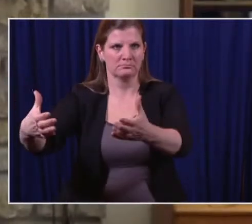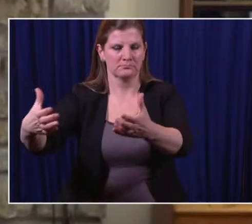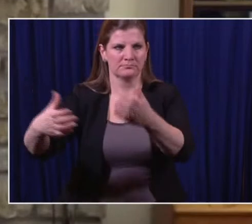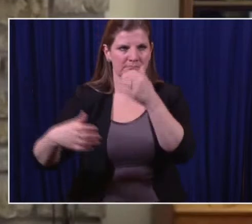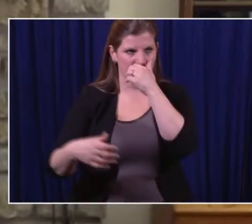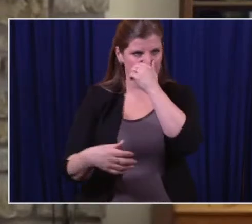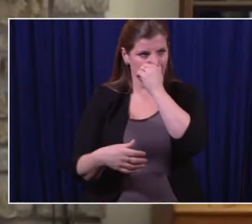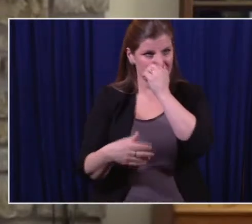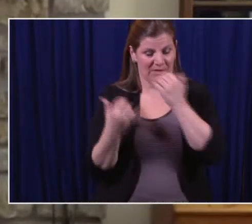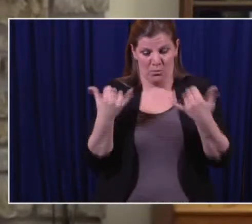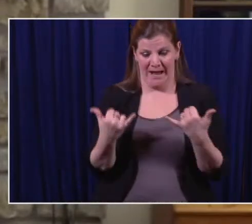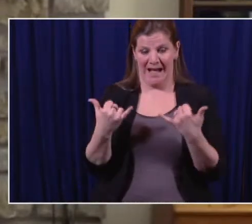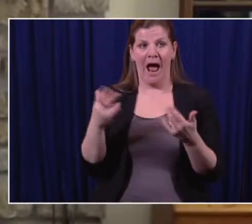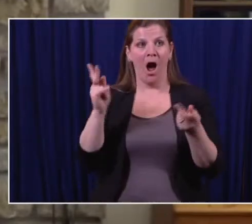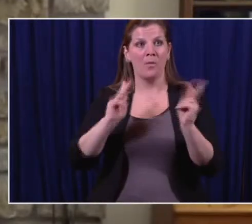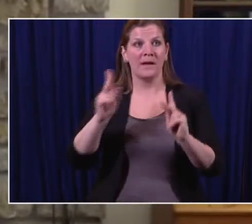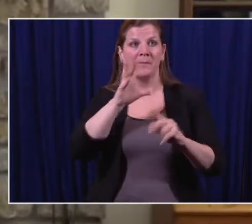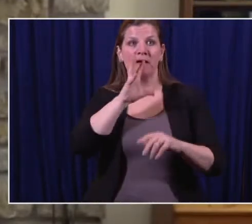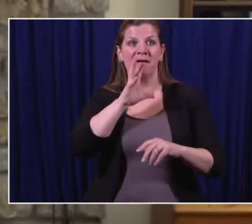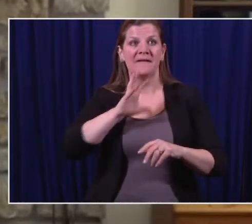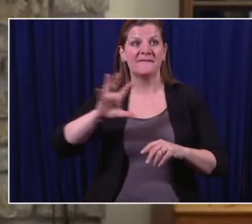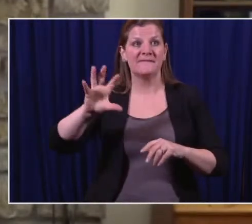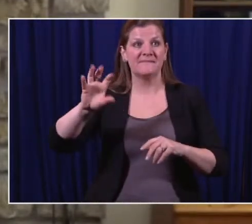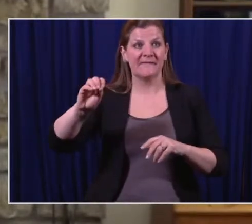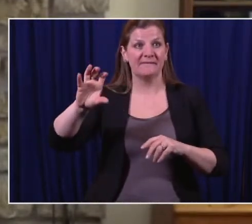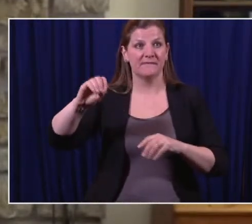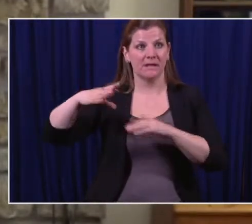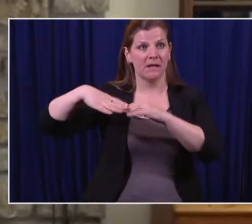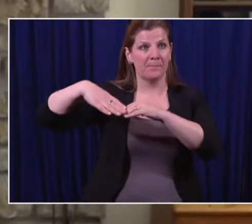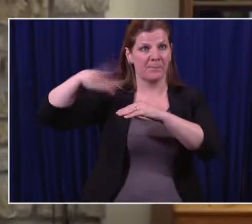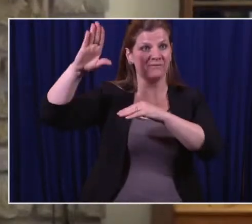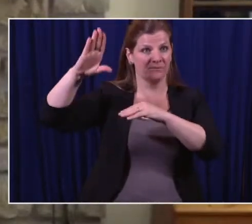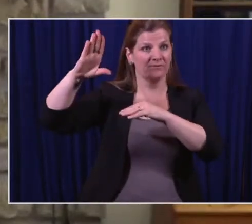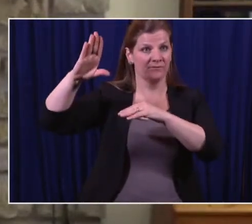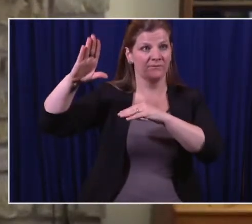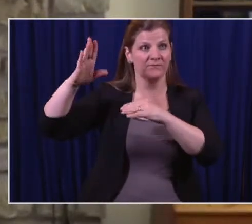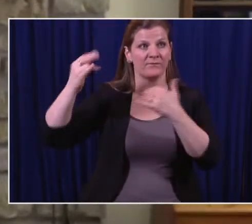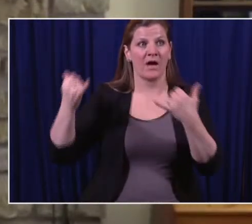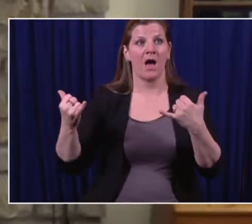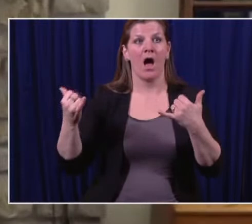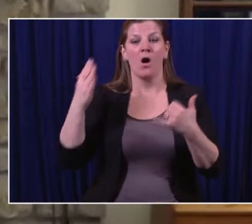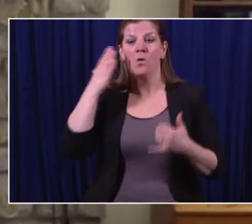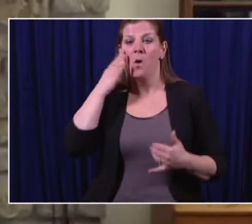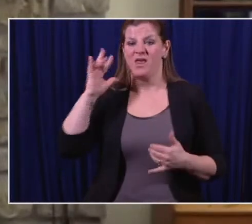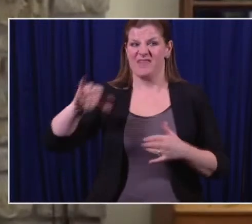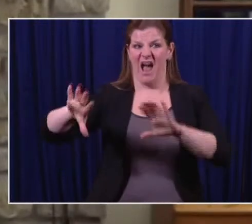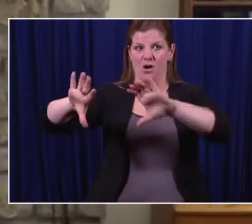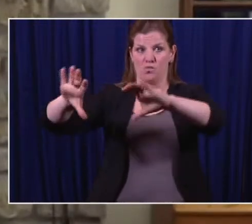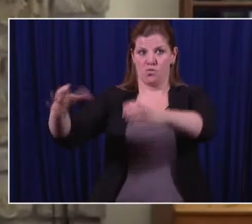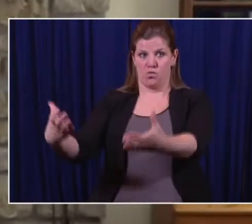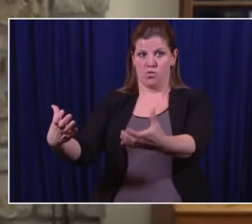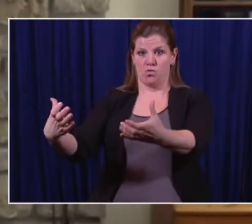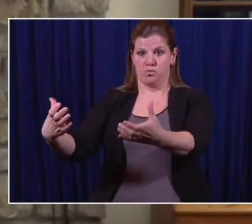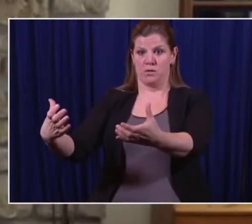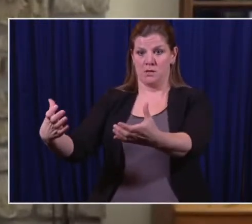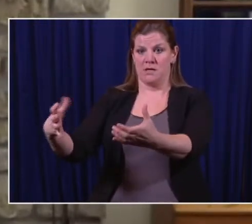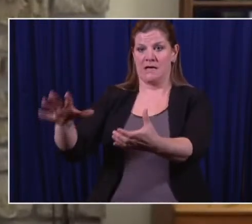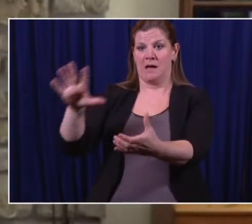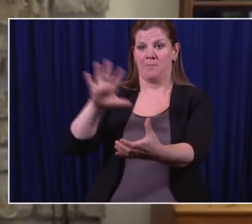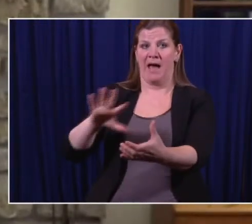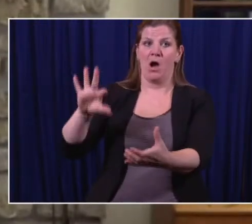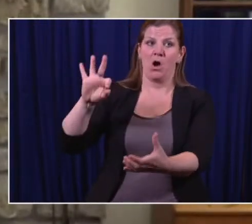people 50 and over, what you'll find is that 97 to 98% of all deaths have come in that age